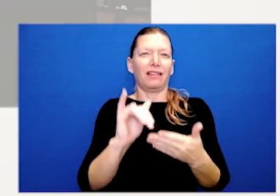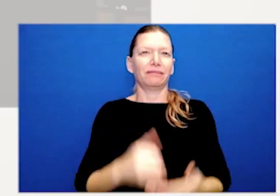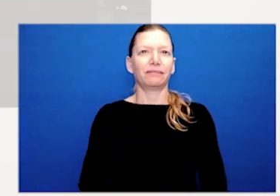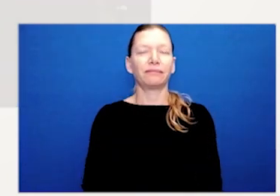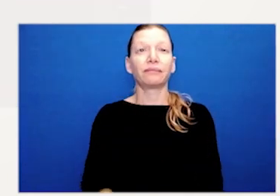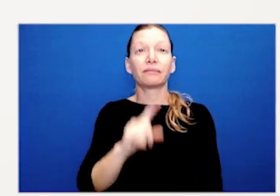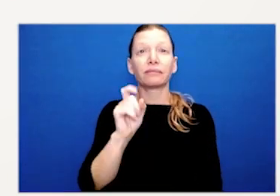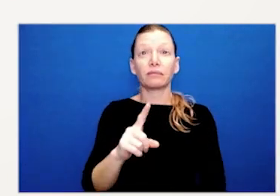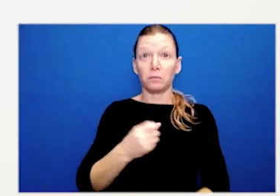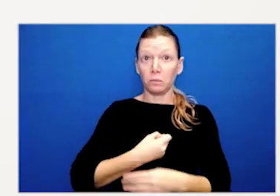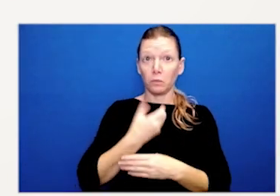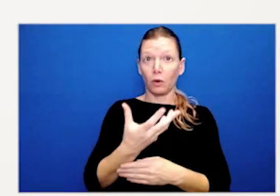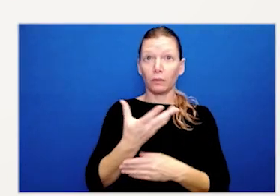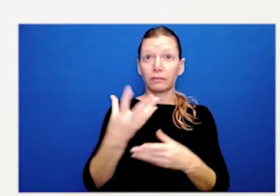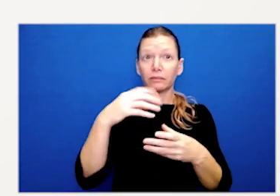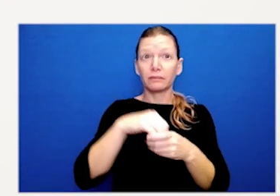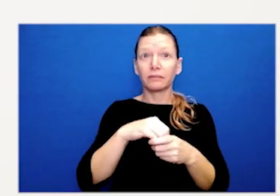of that.